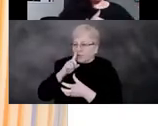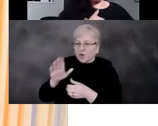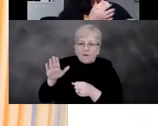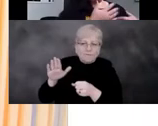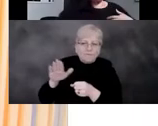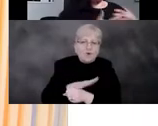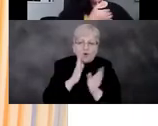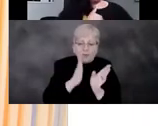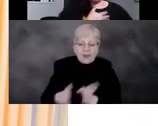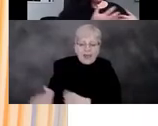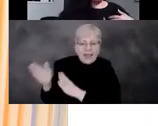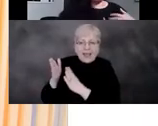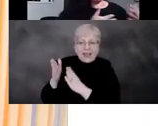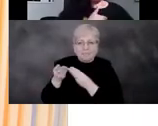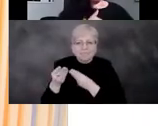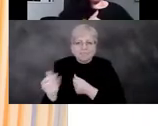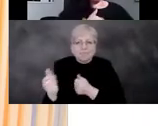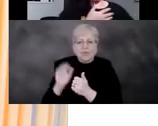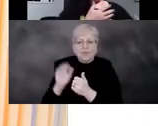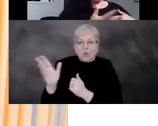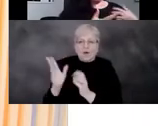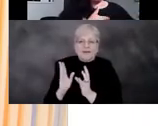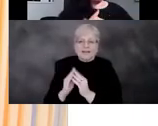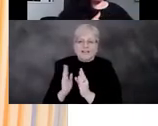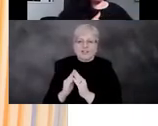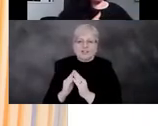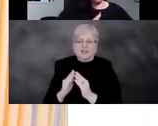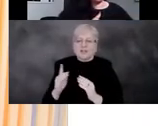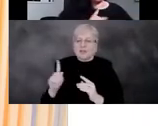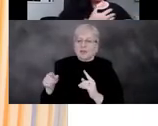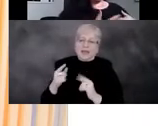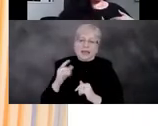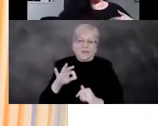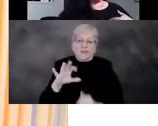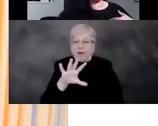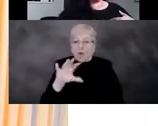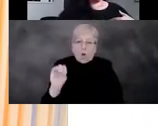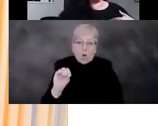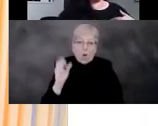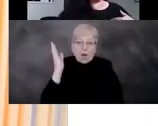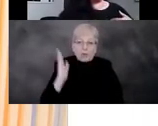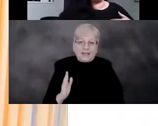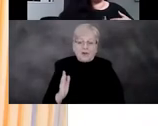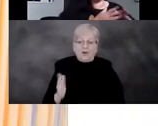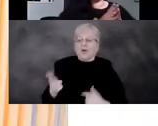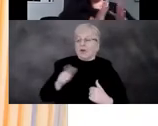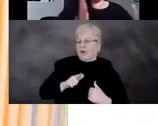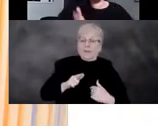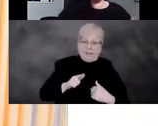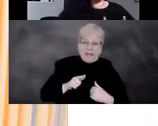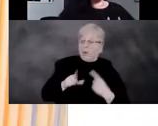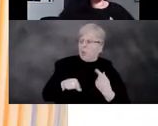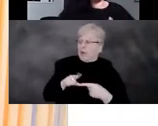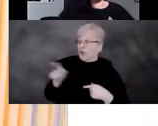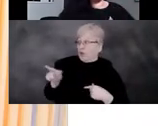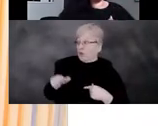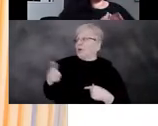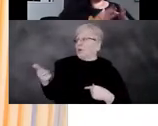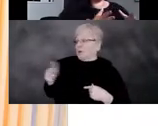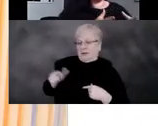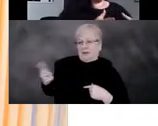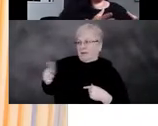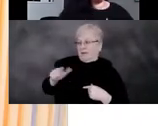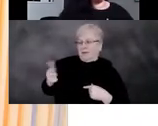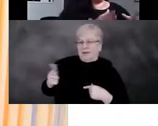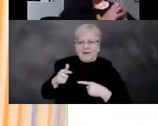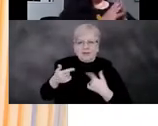and you're, you're passing off, you know, presenter, you know, who's talking and who's going to be sharing the screen. That's all things that you're going to